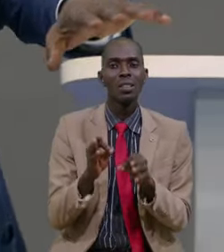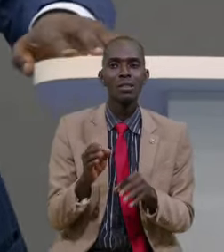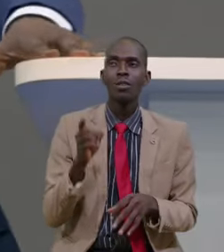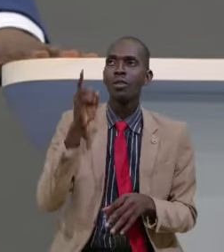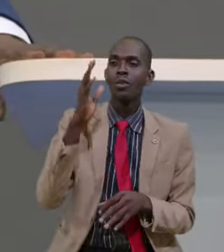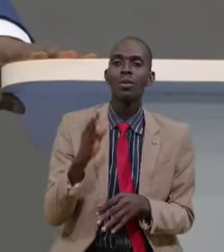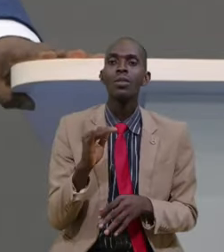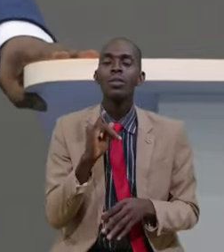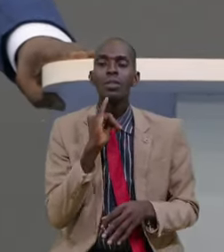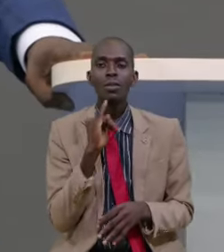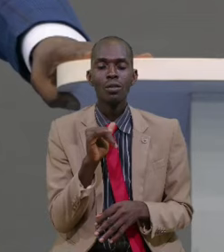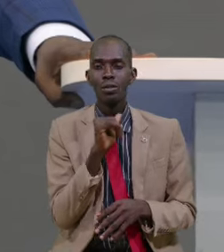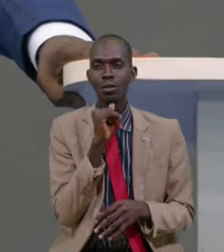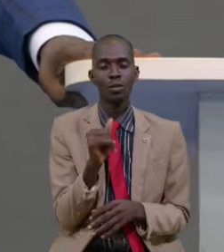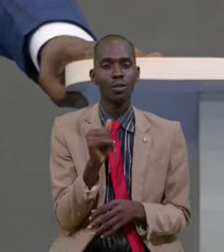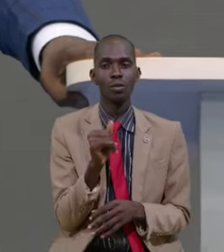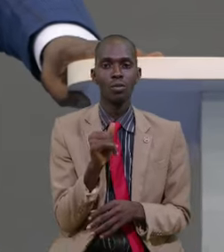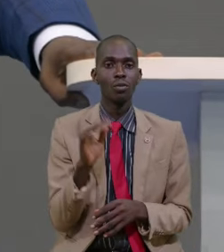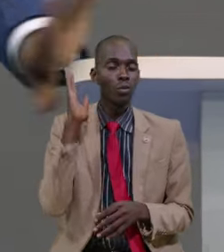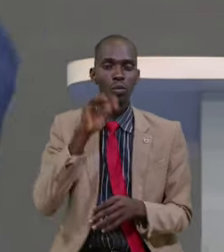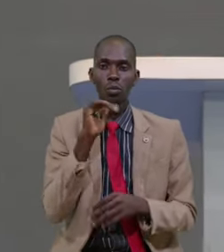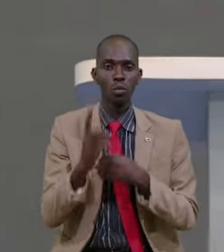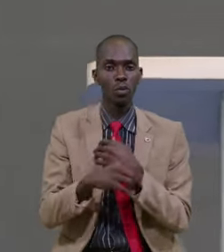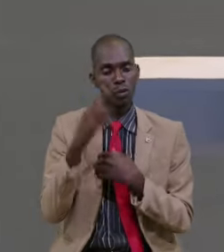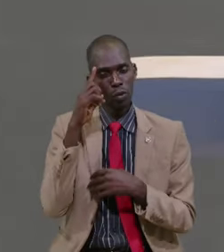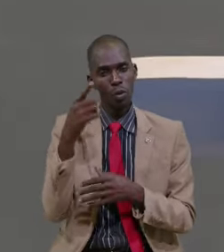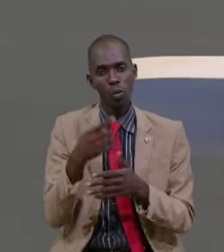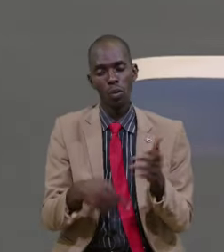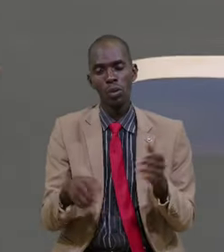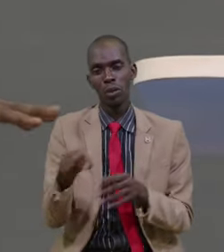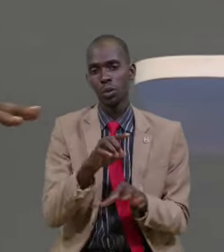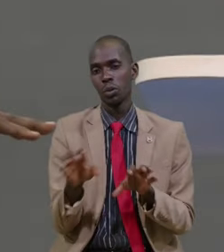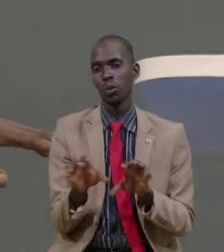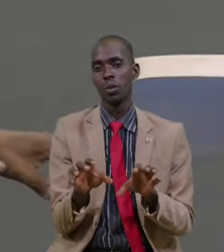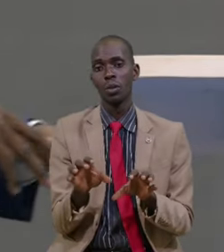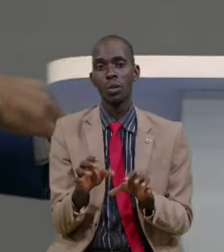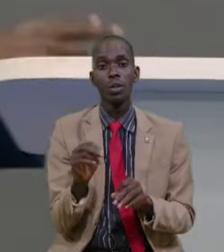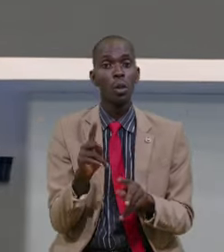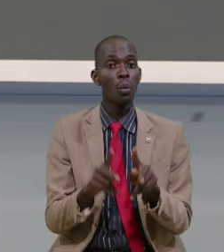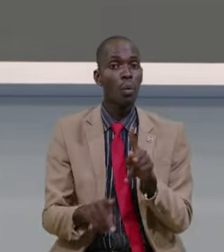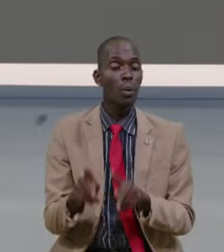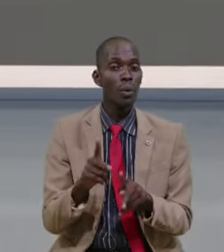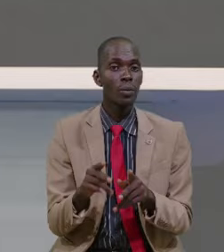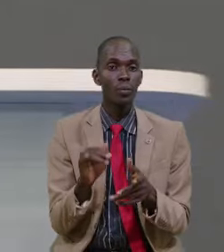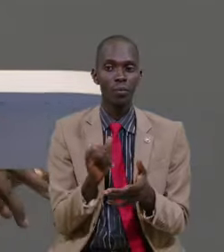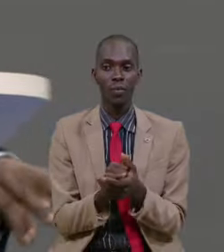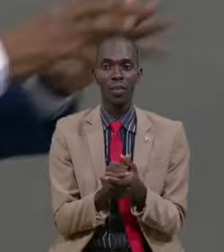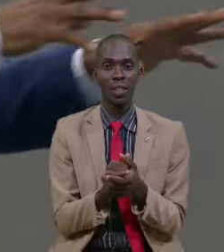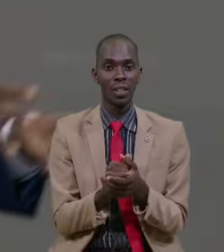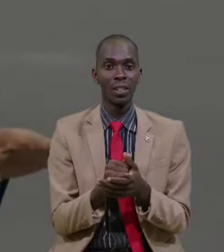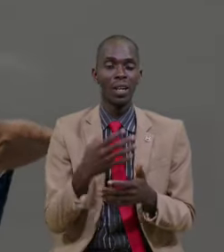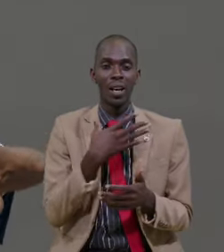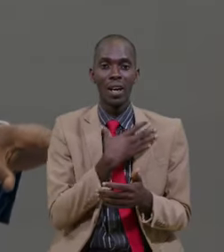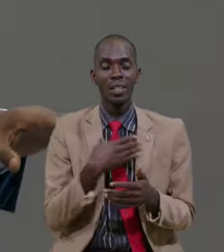of them what they do. The people who walk in the day, in the night,